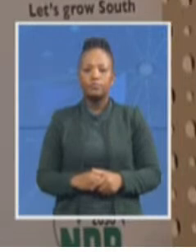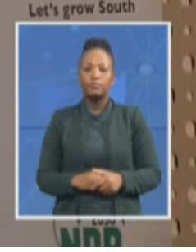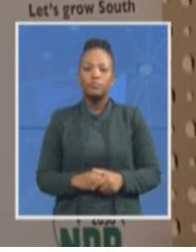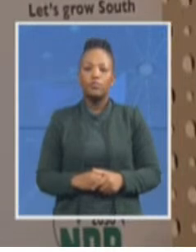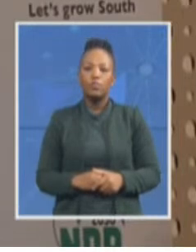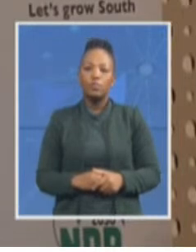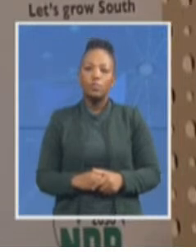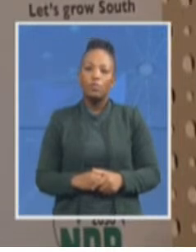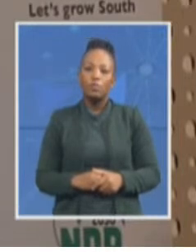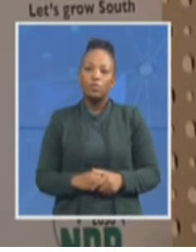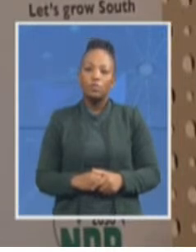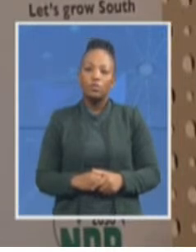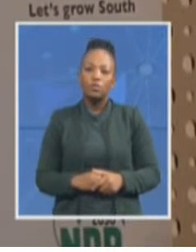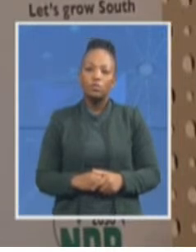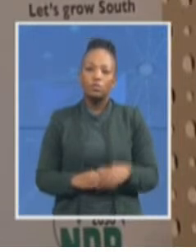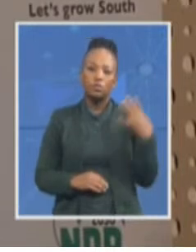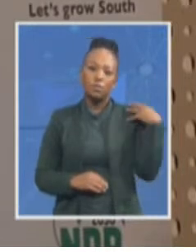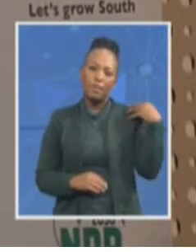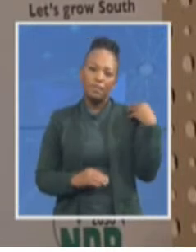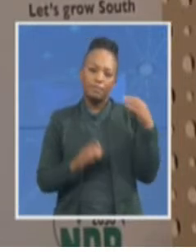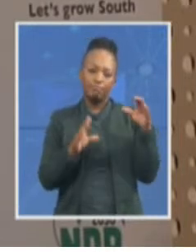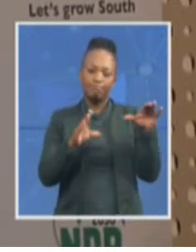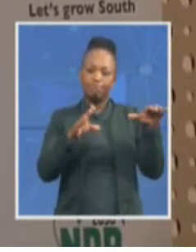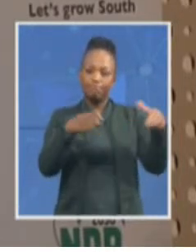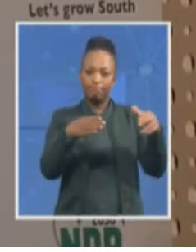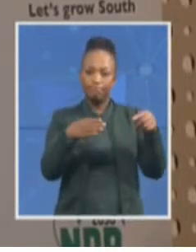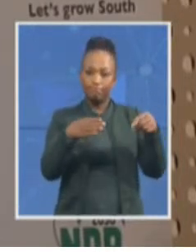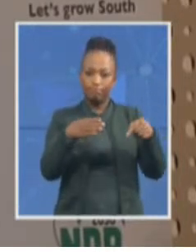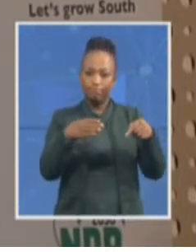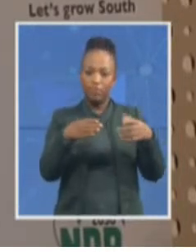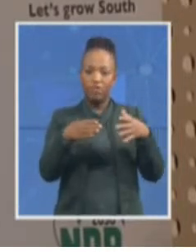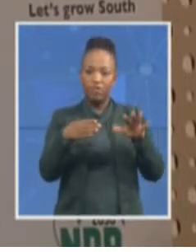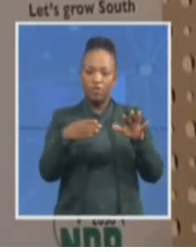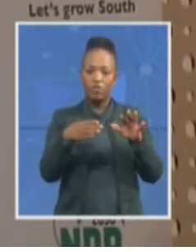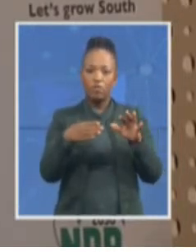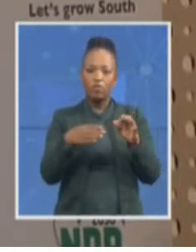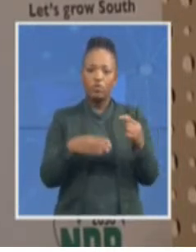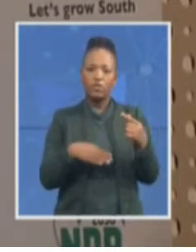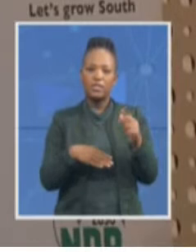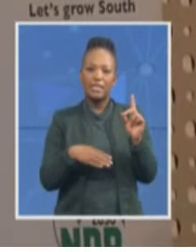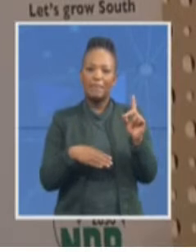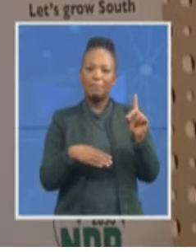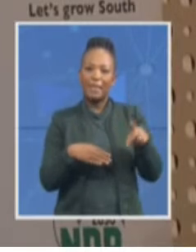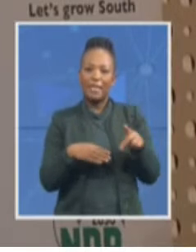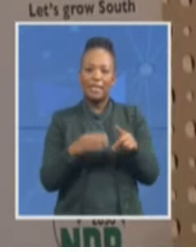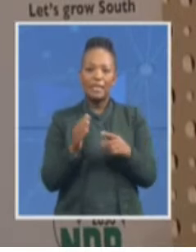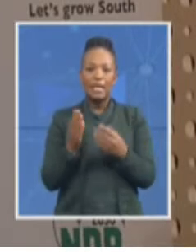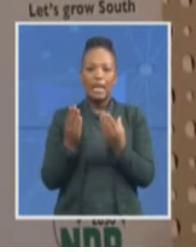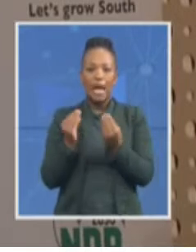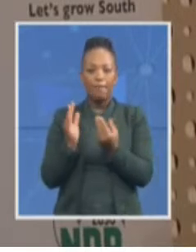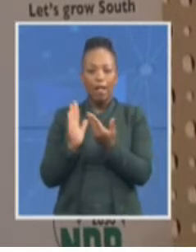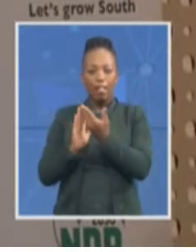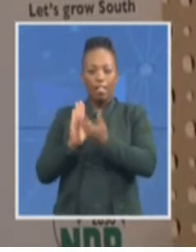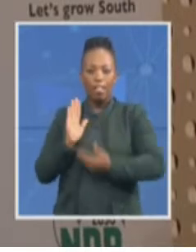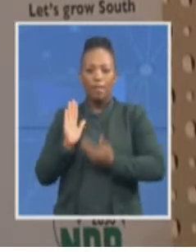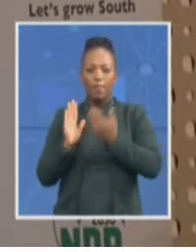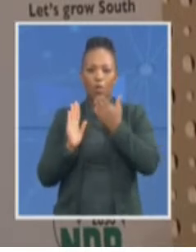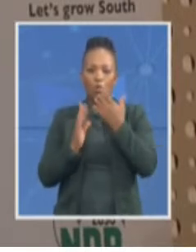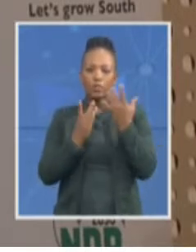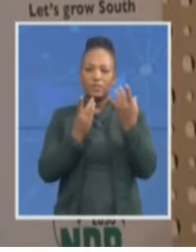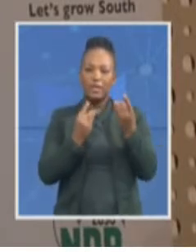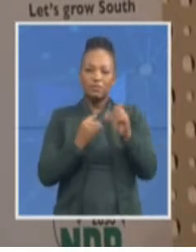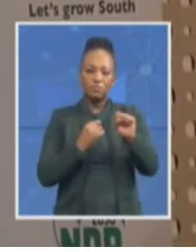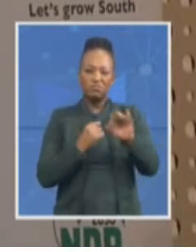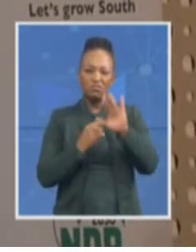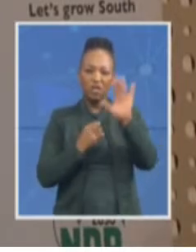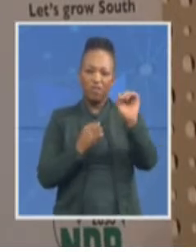the gross domestic product figures released by Statistics South Africa recently, and which show that South Africa's GDP